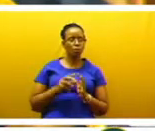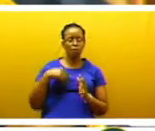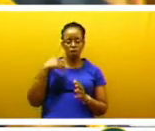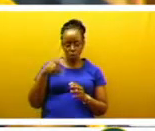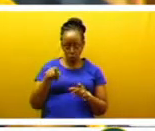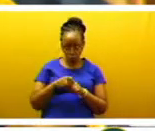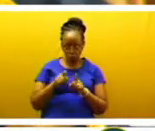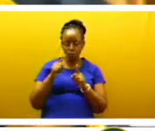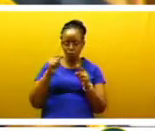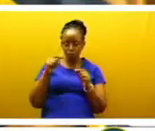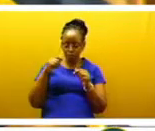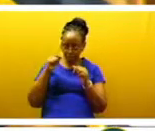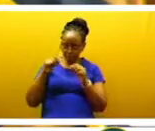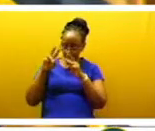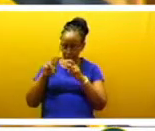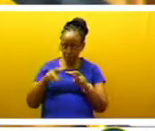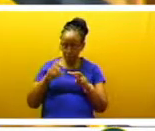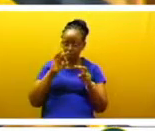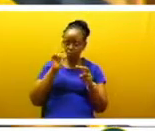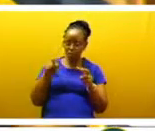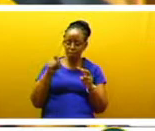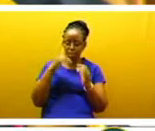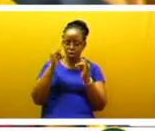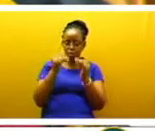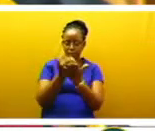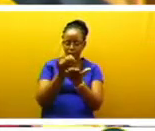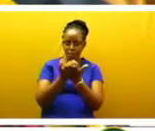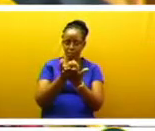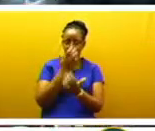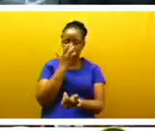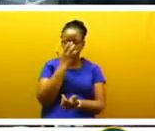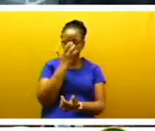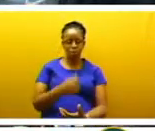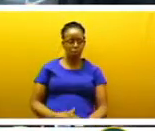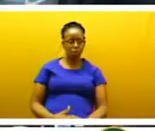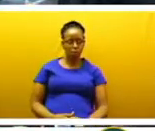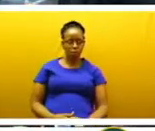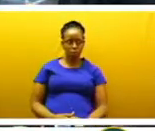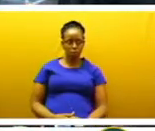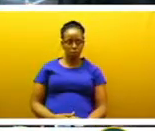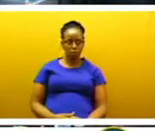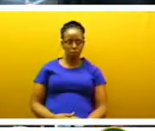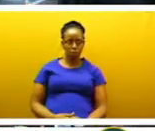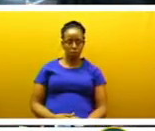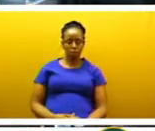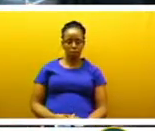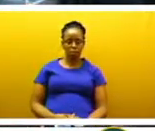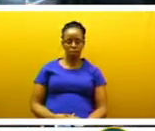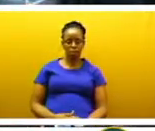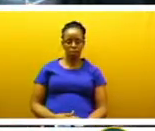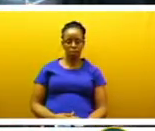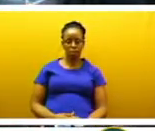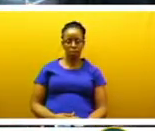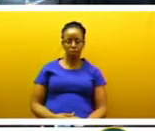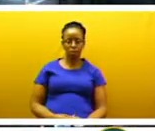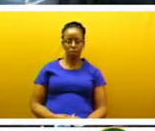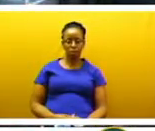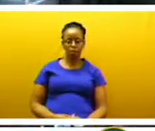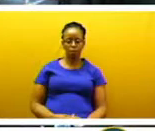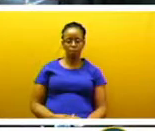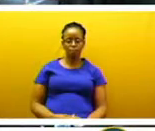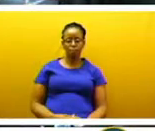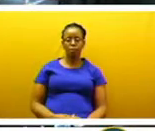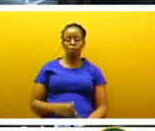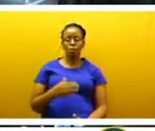evidence. Yes. I thank you. I begin by thanking the court for giving me